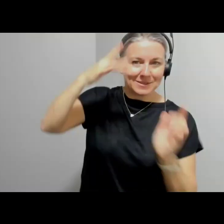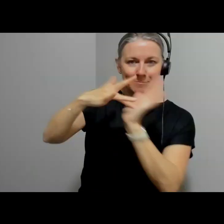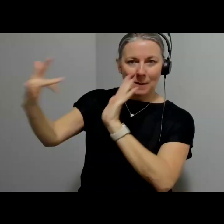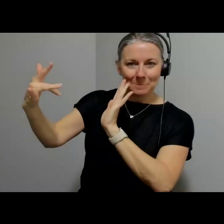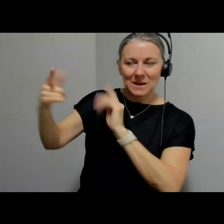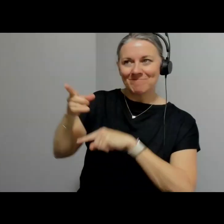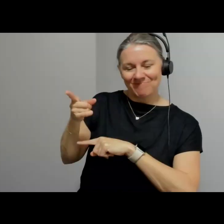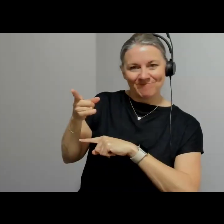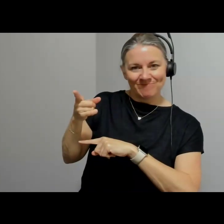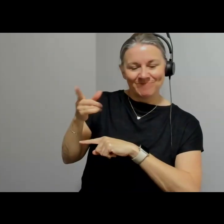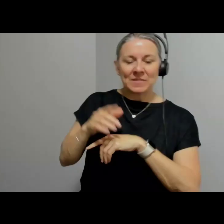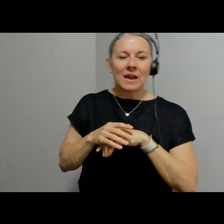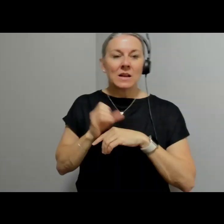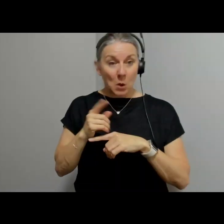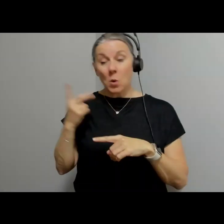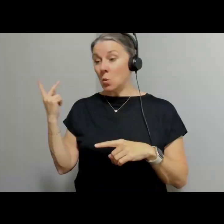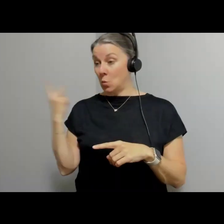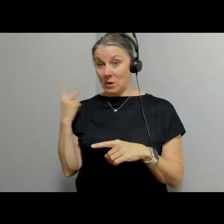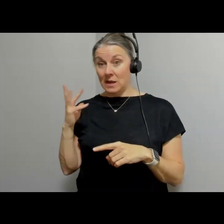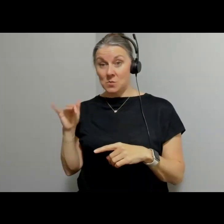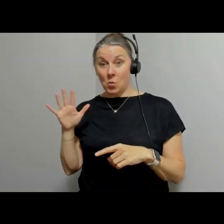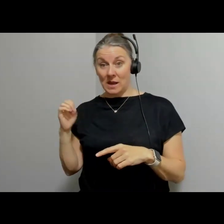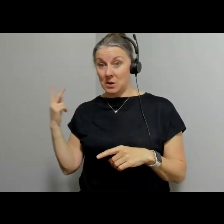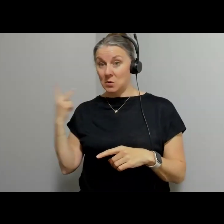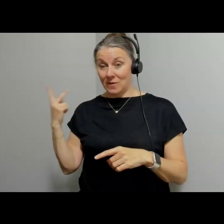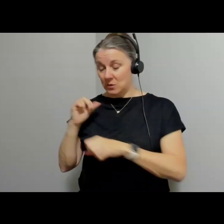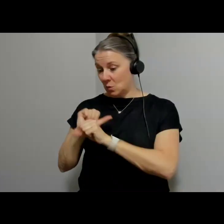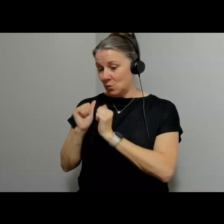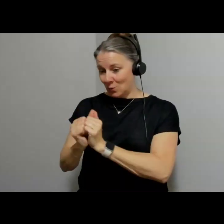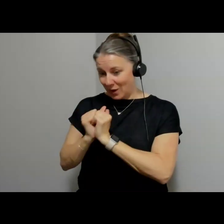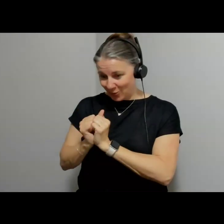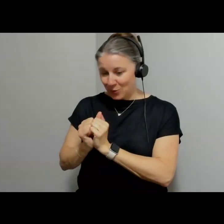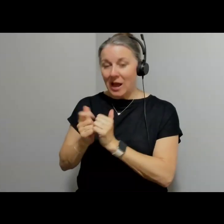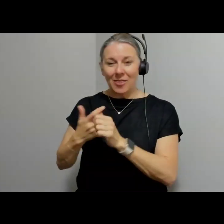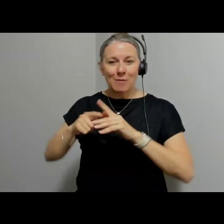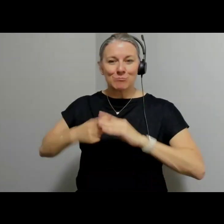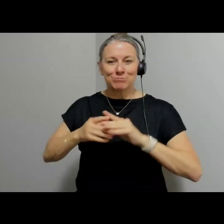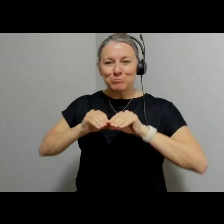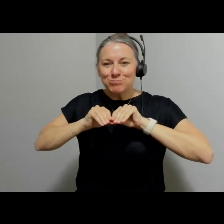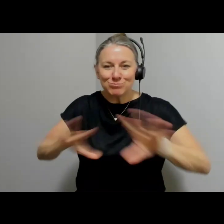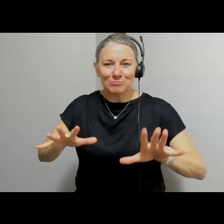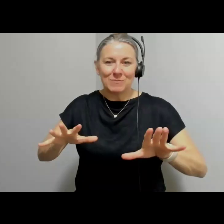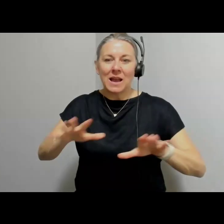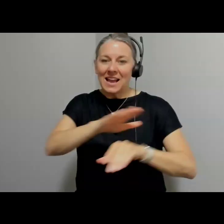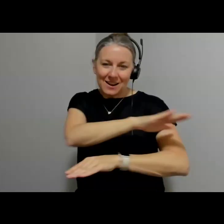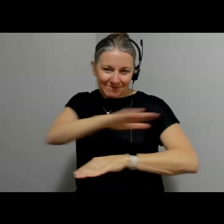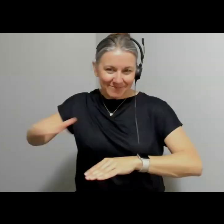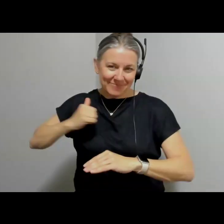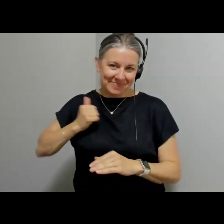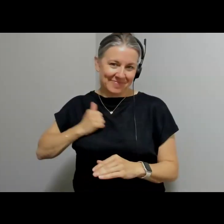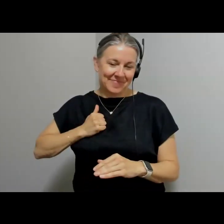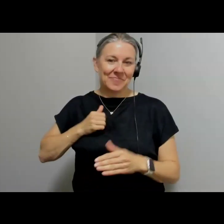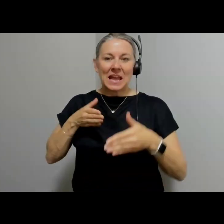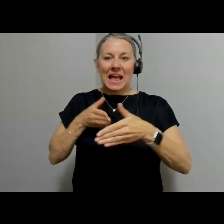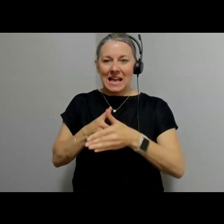together, and that resulted in launching the National Anti-Fraud Strategy. And as I've told you how this came